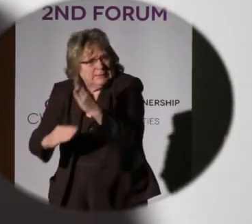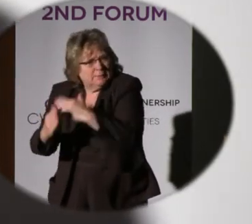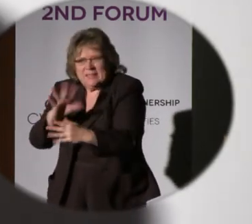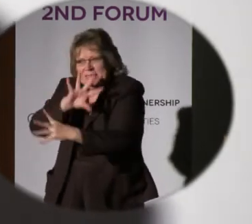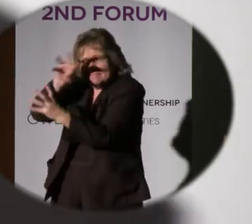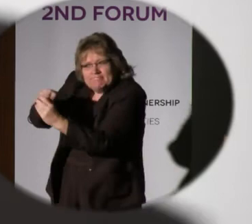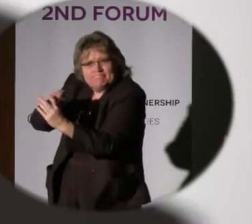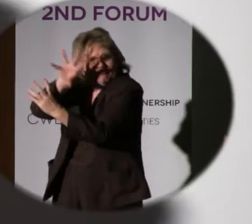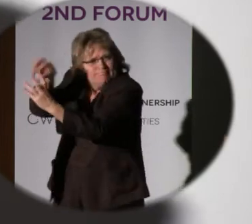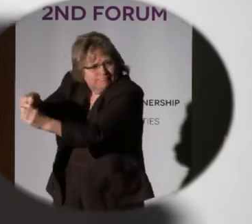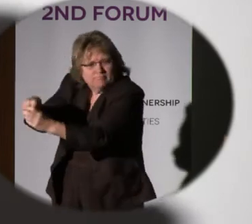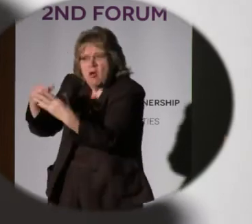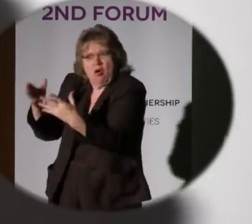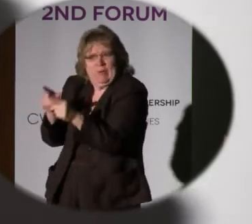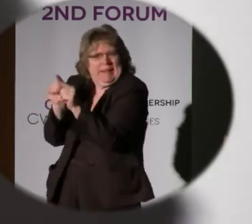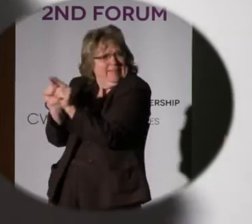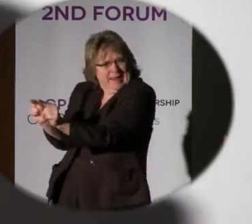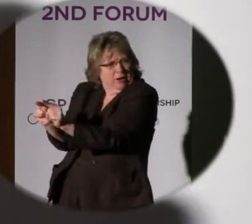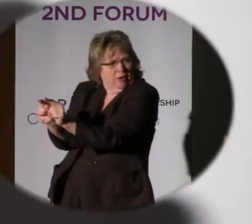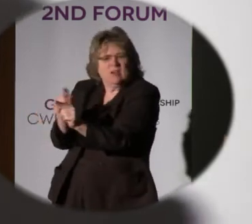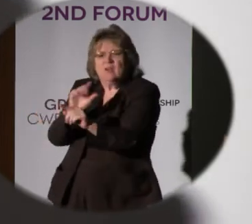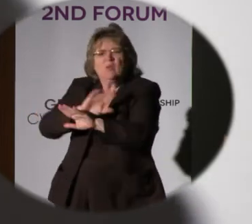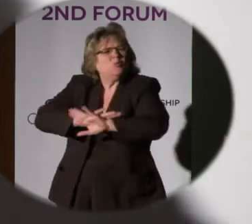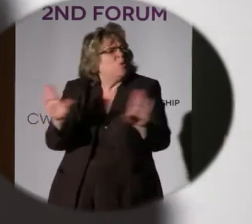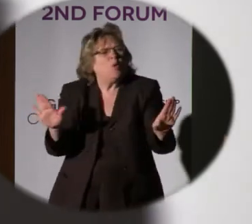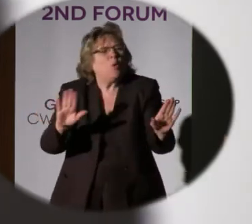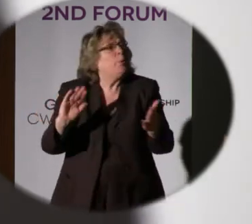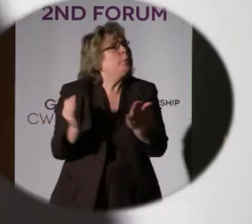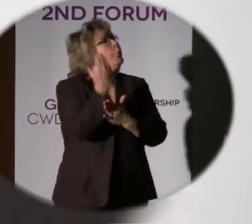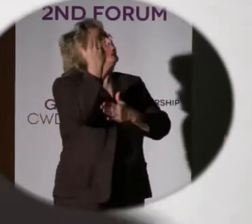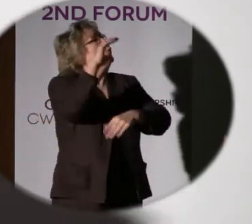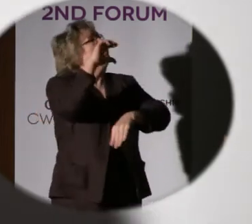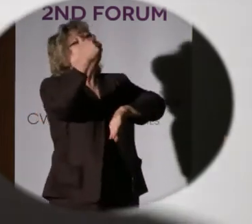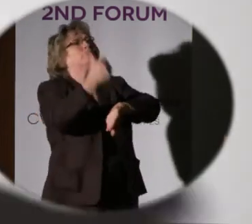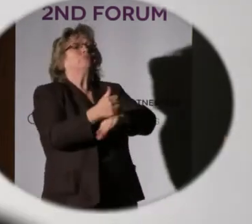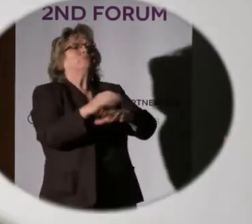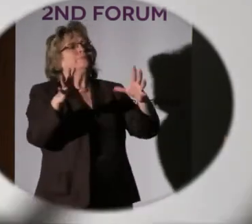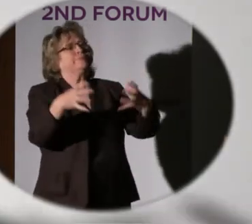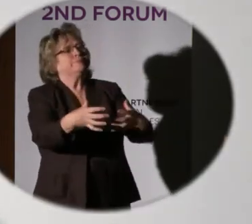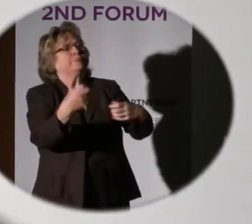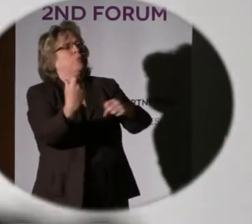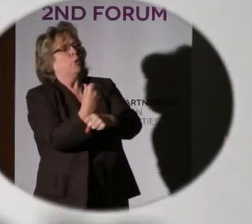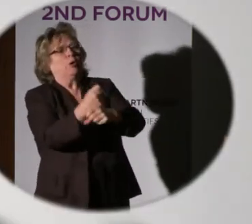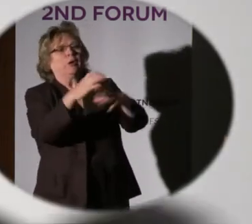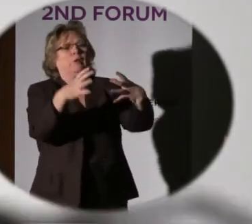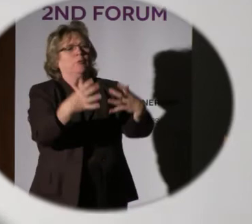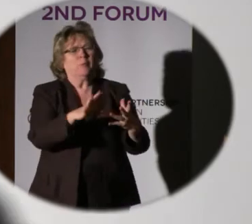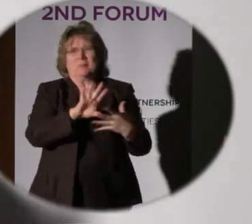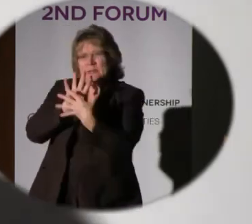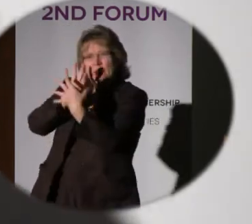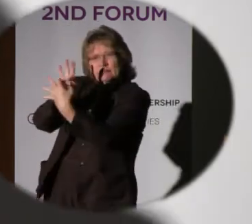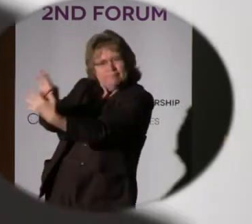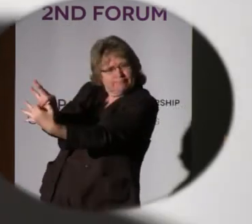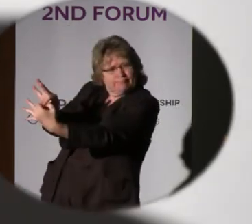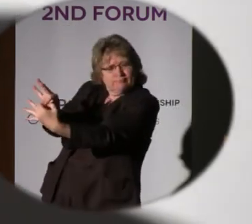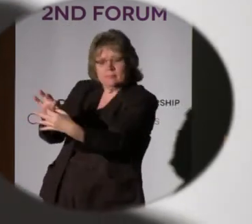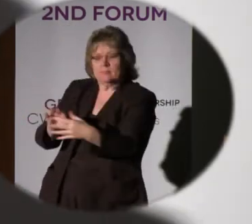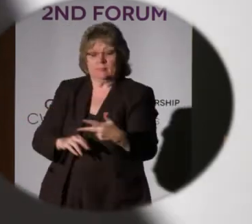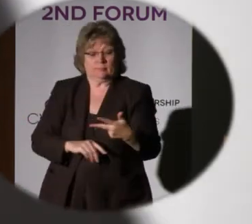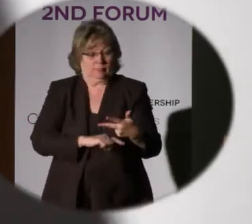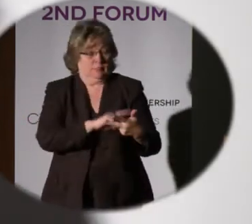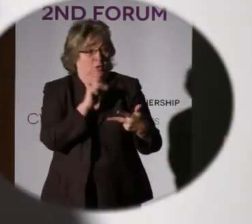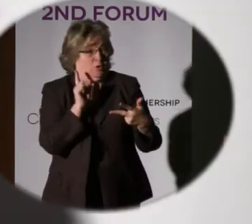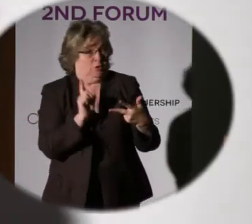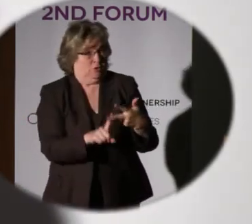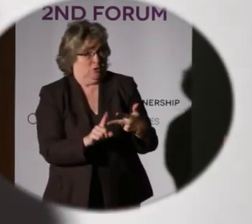so where are we now? Now we are at the point where we have decided to formalize and establish the National Partnership